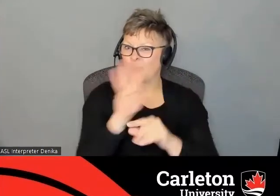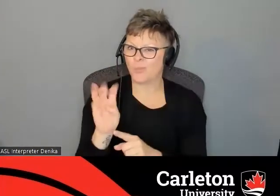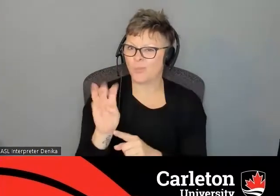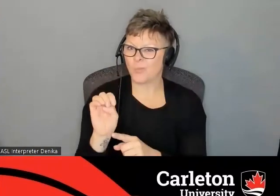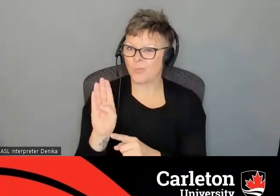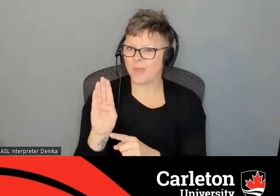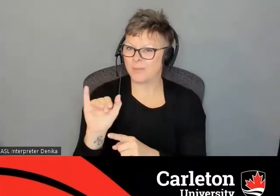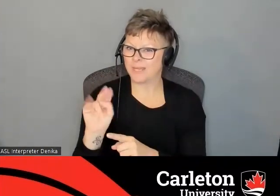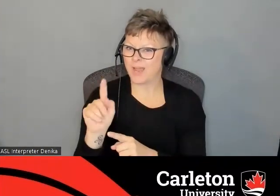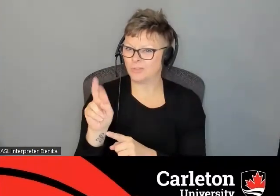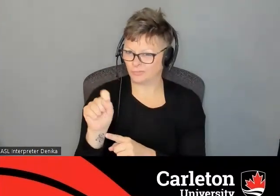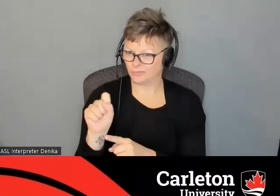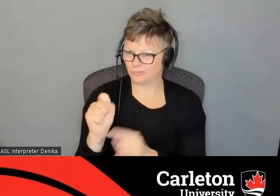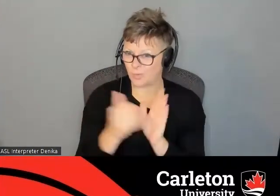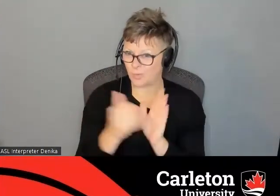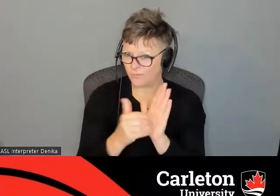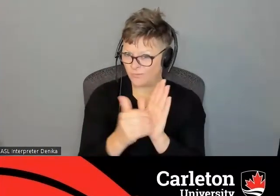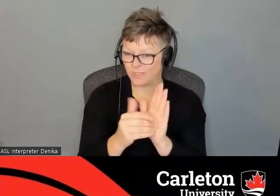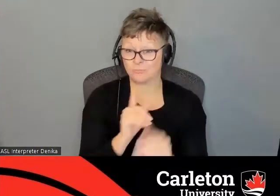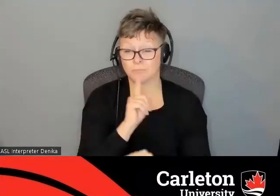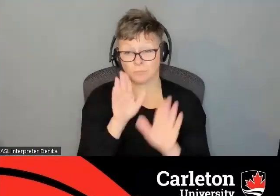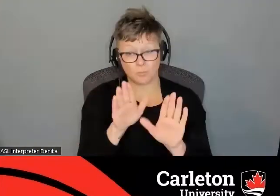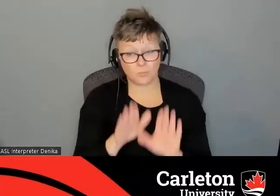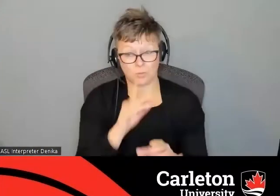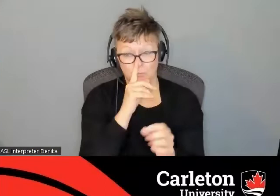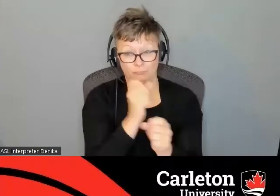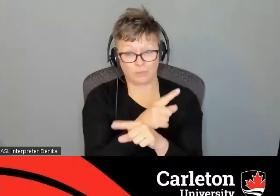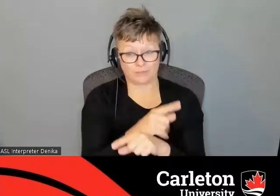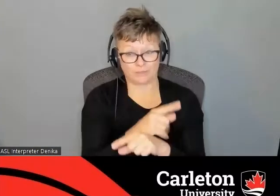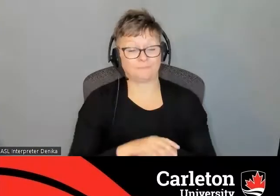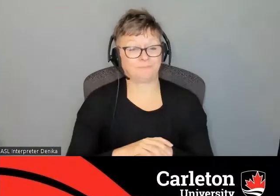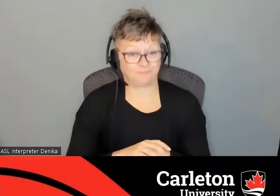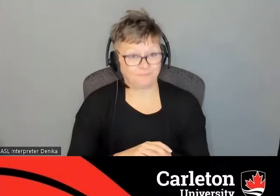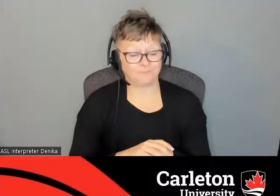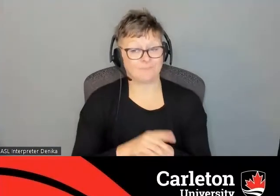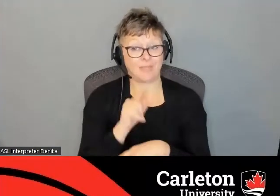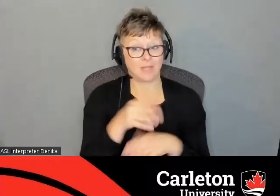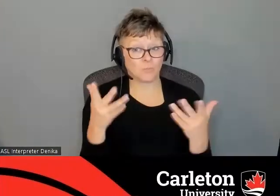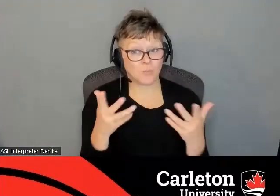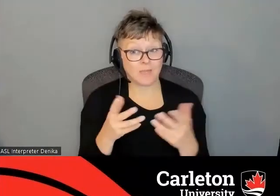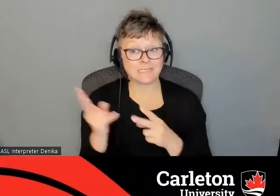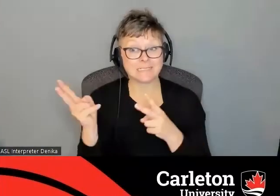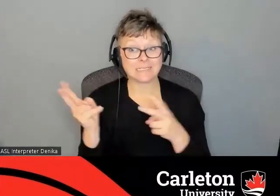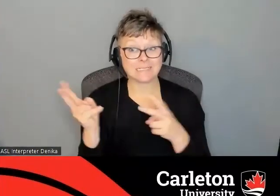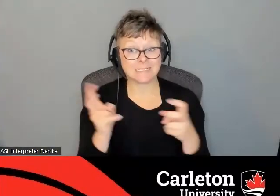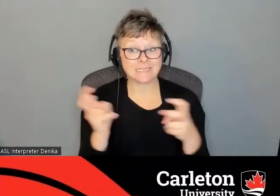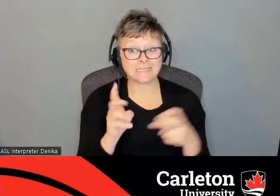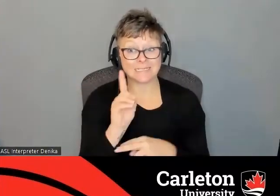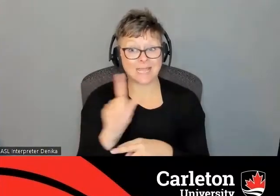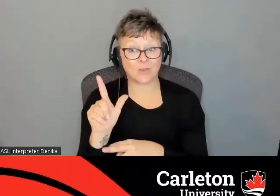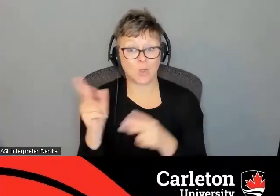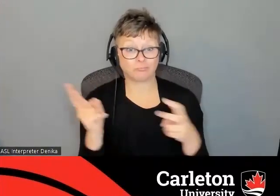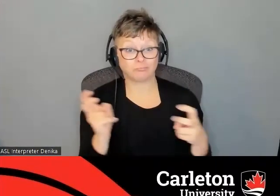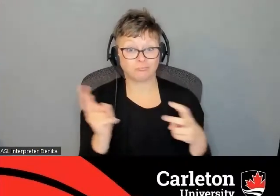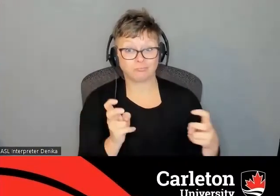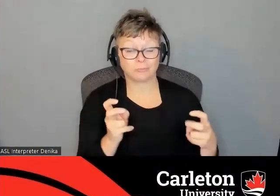It was a great trick if you get invited to webinars and can't attend, which is to download them and play them back with captions